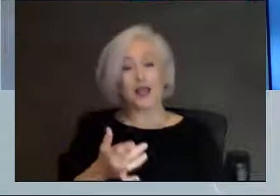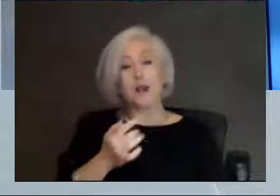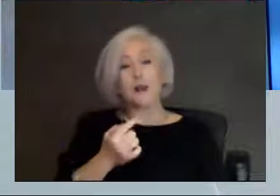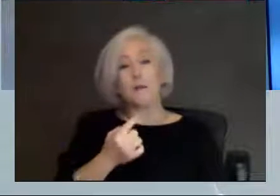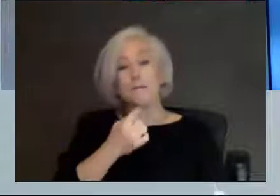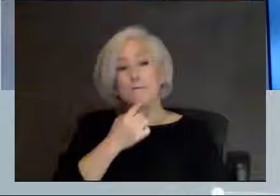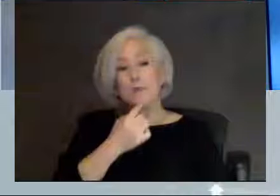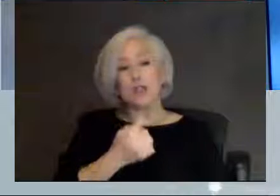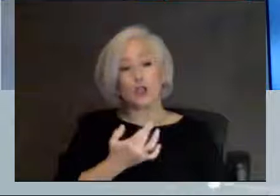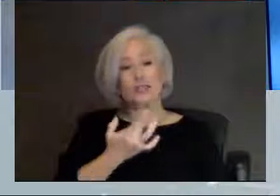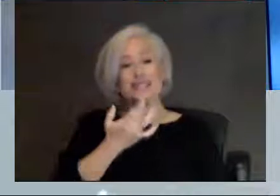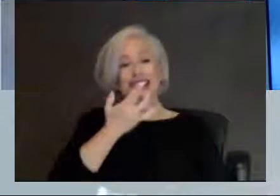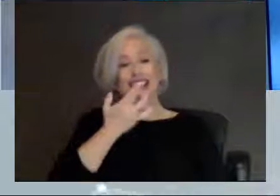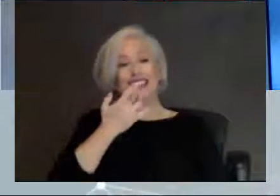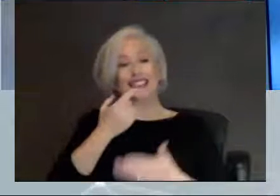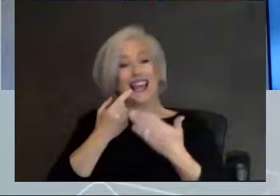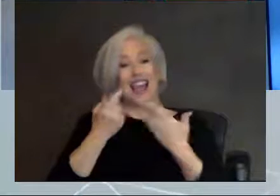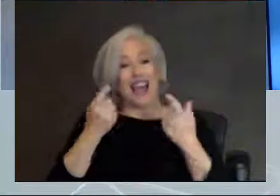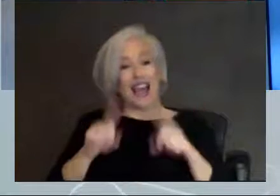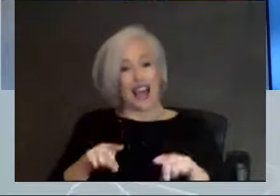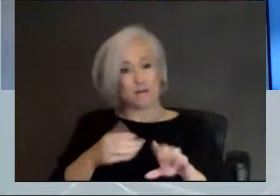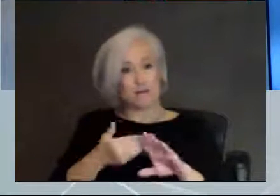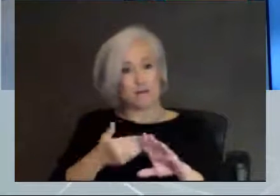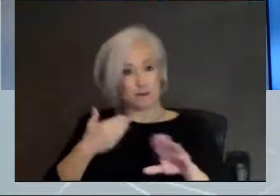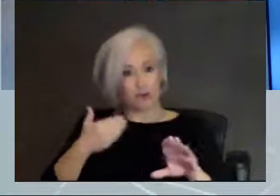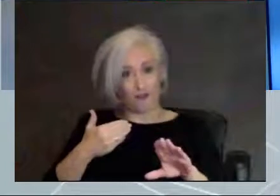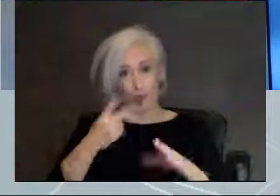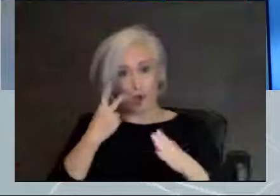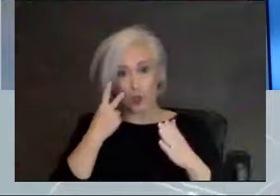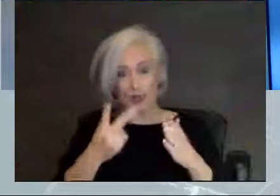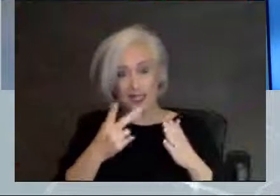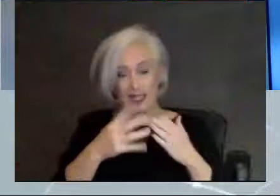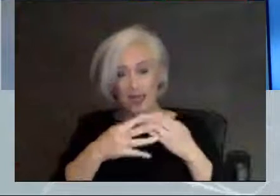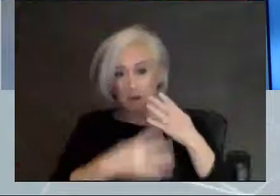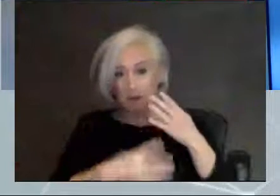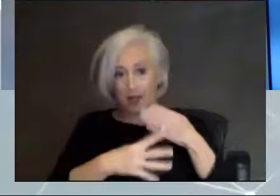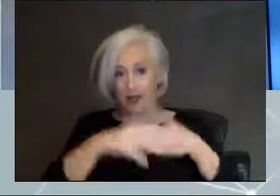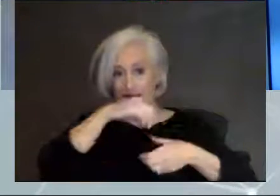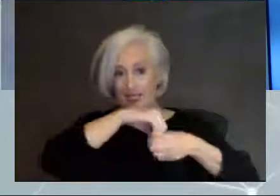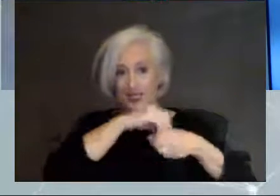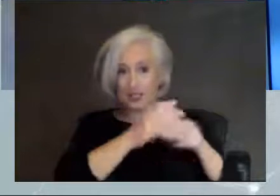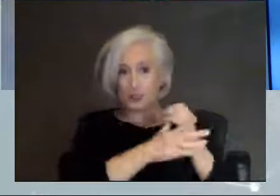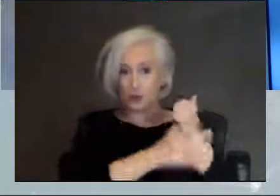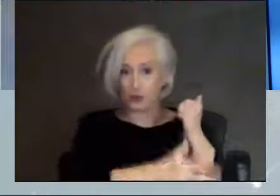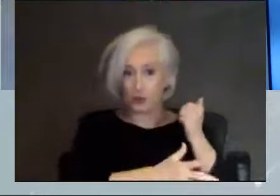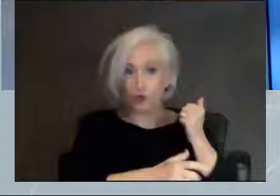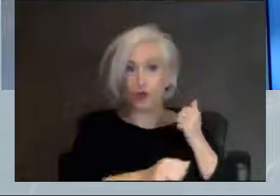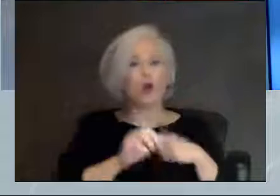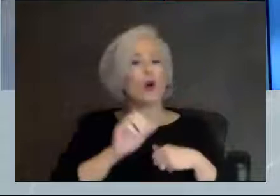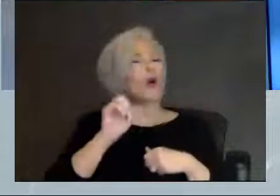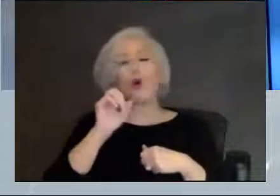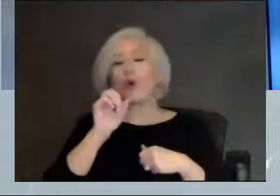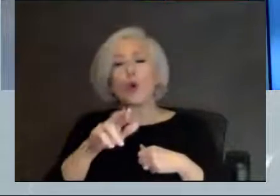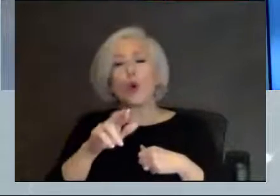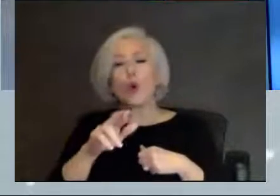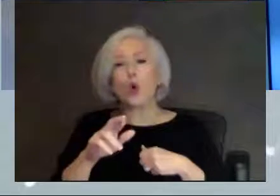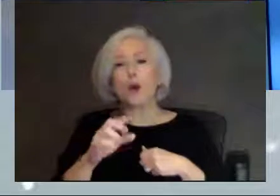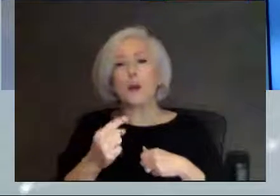symptoms? Would it happen simultaneously? Or can a bitter taste simply be your only symptom of colon